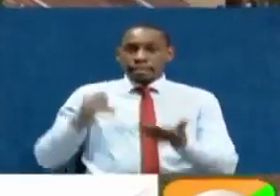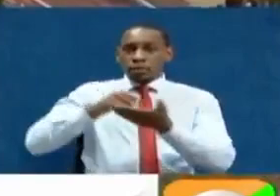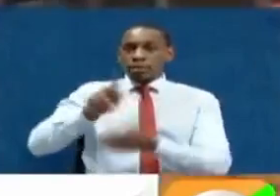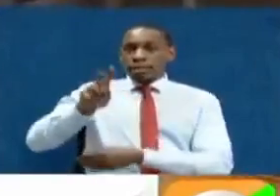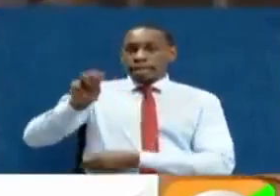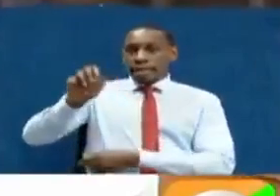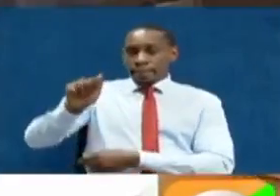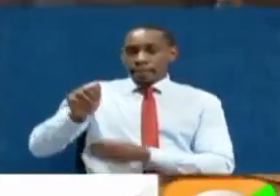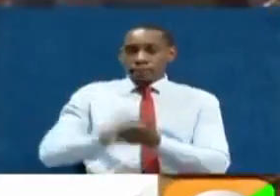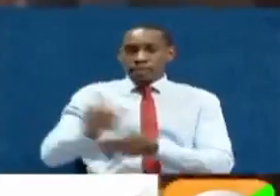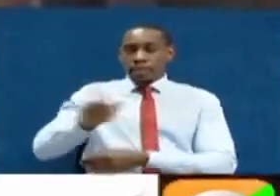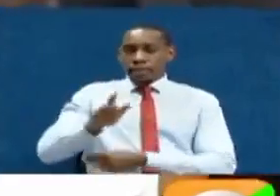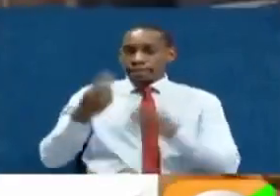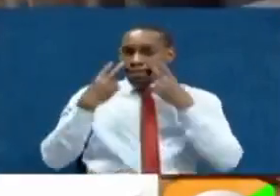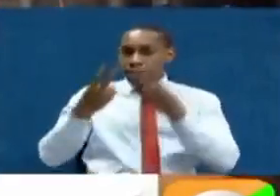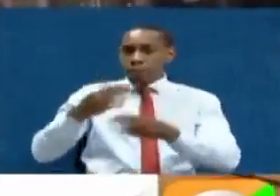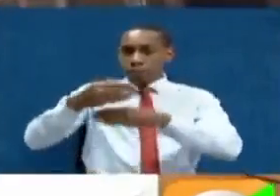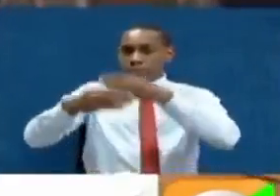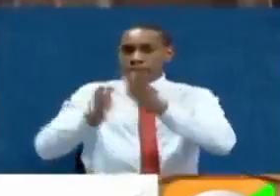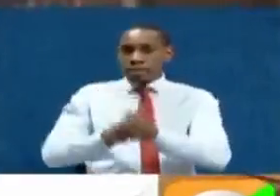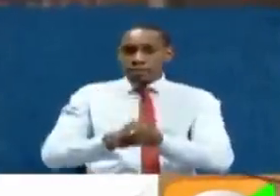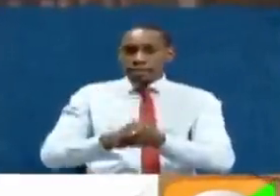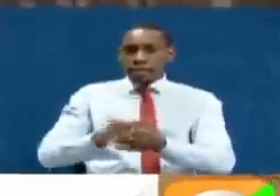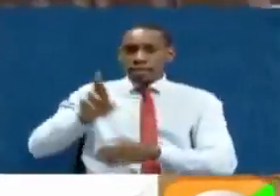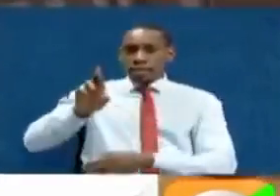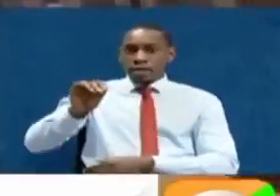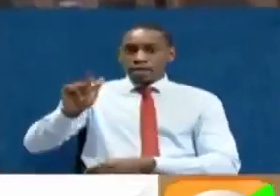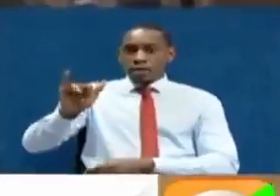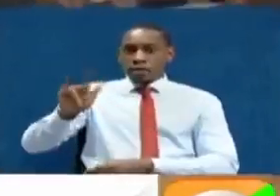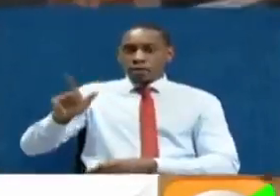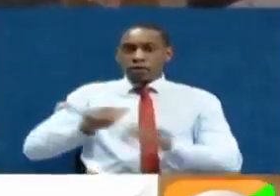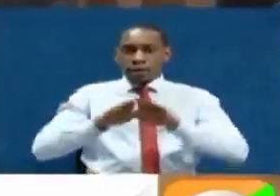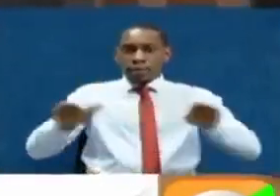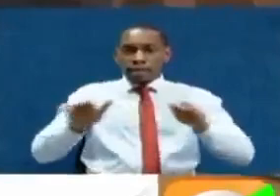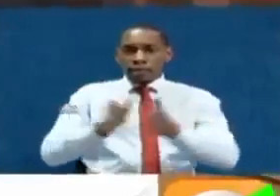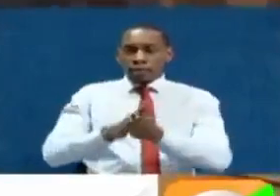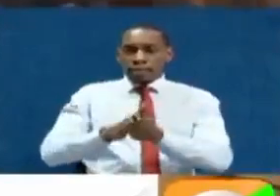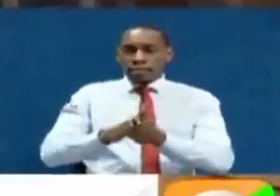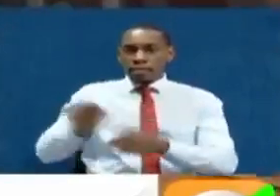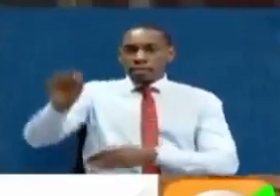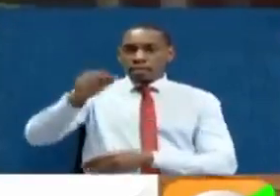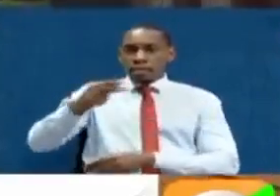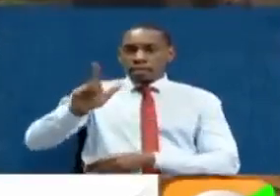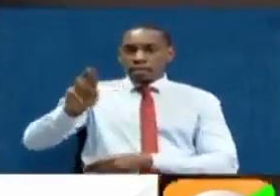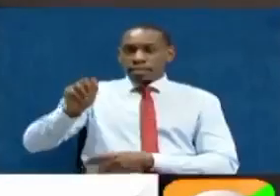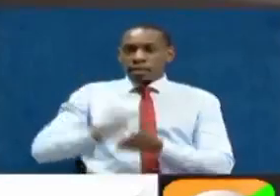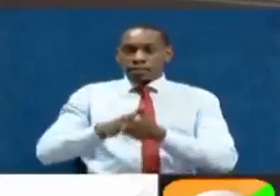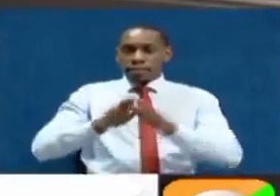Langata Estate, Langata View Apartments, Royal Park, Forest View, Shalom Estate,